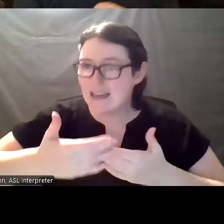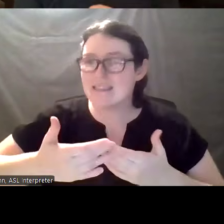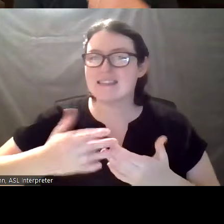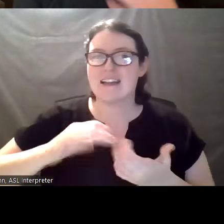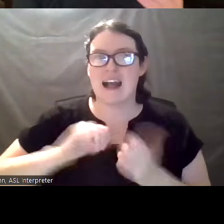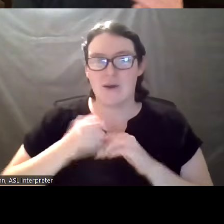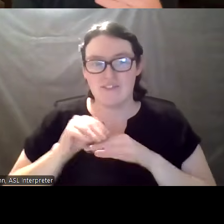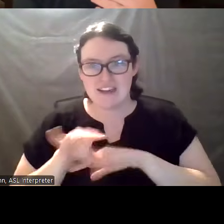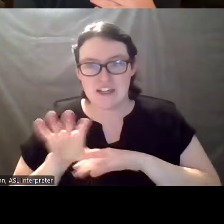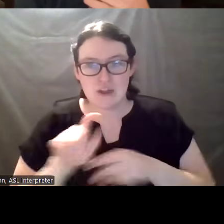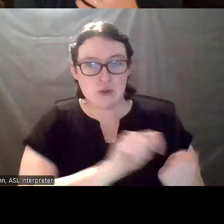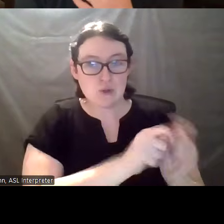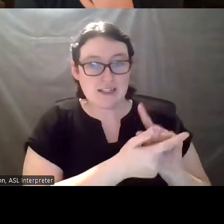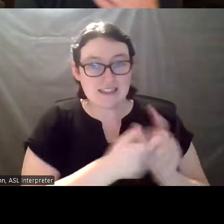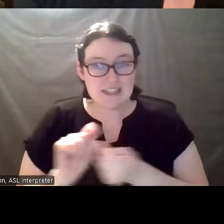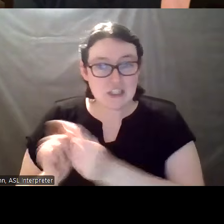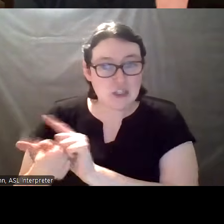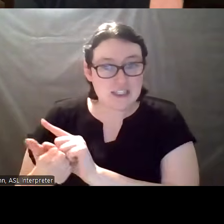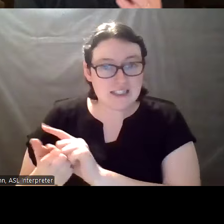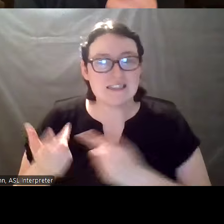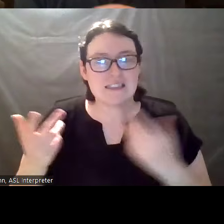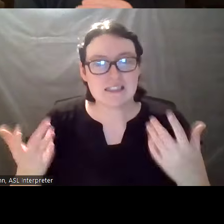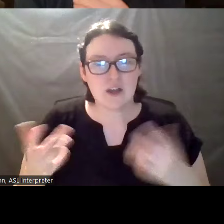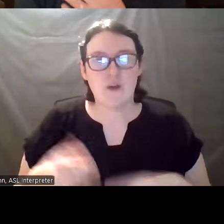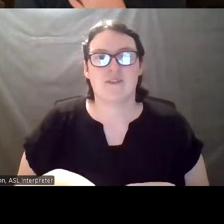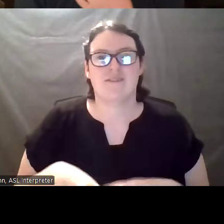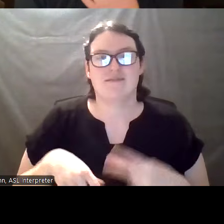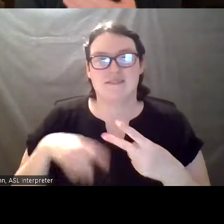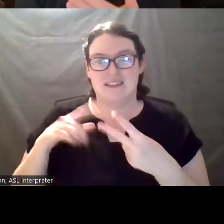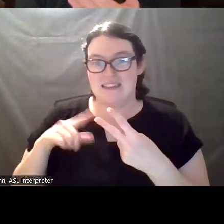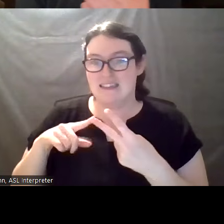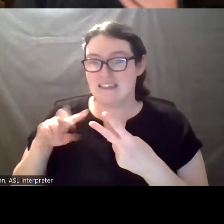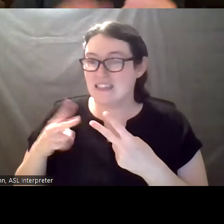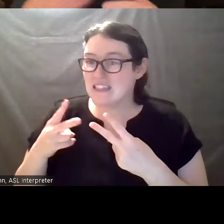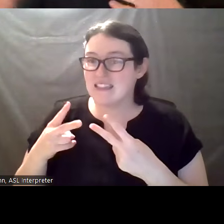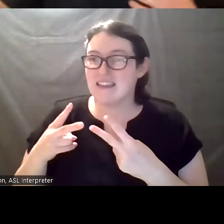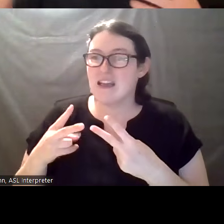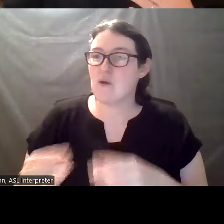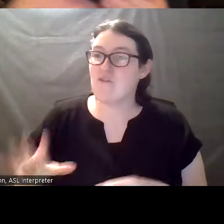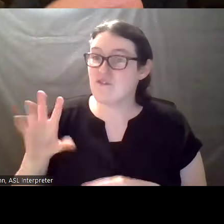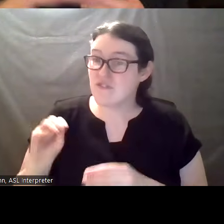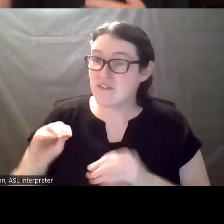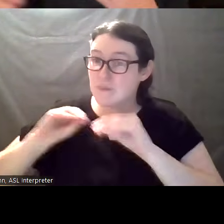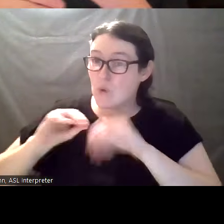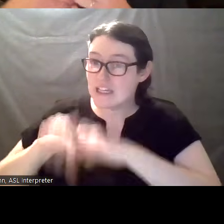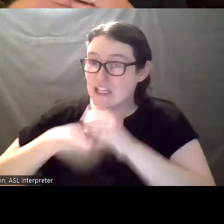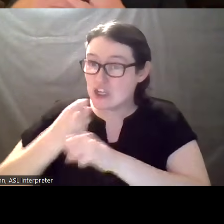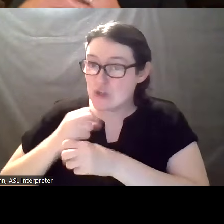translations. Certainly, Salaberger's had 50 some years of further research to draw on behind